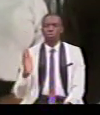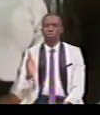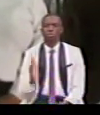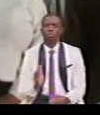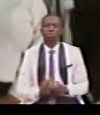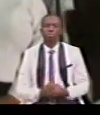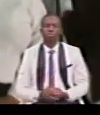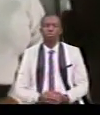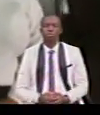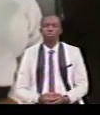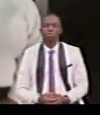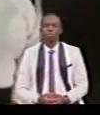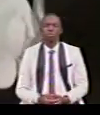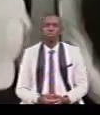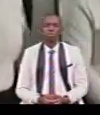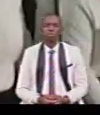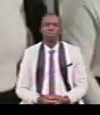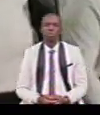God.